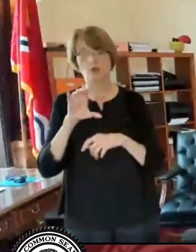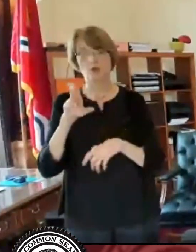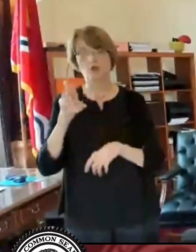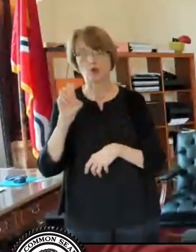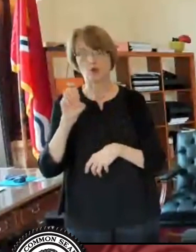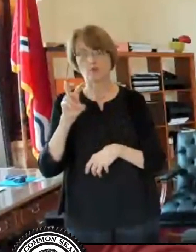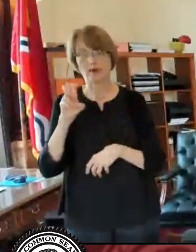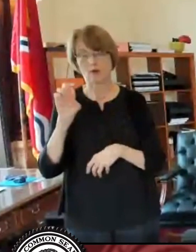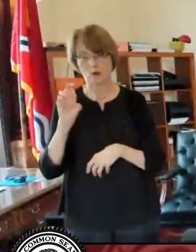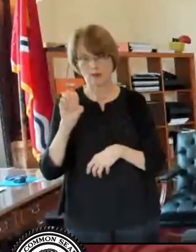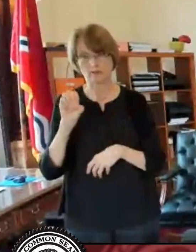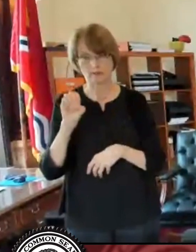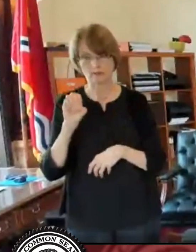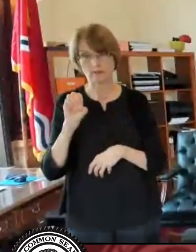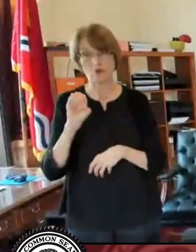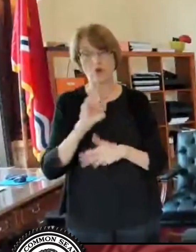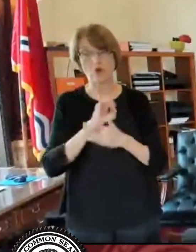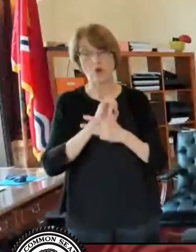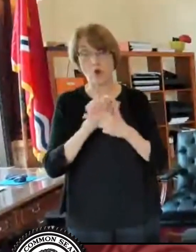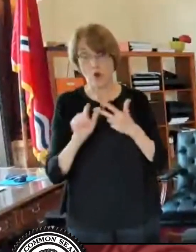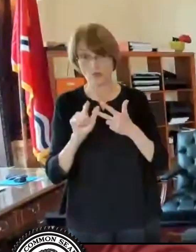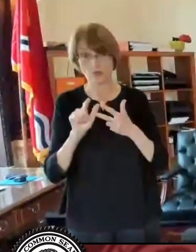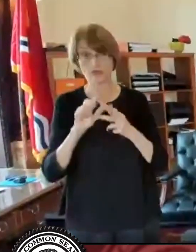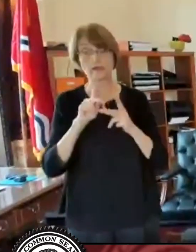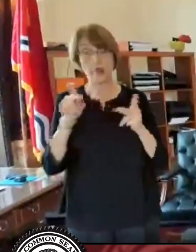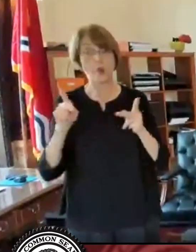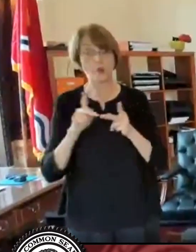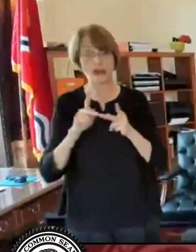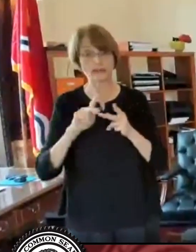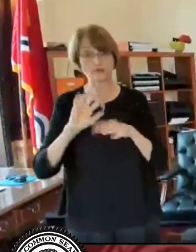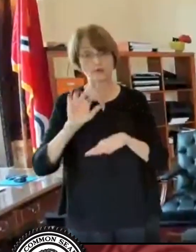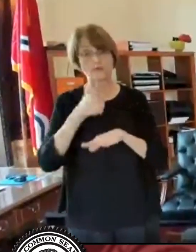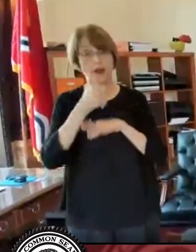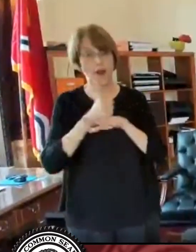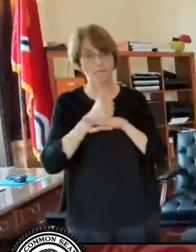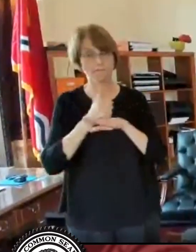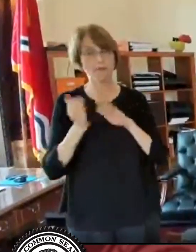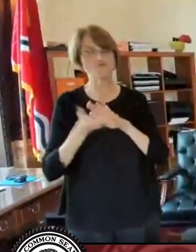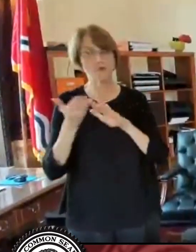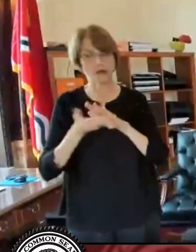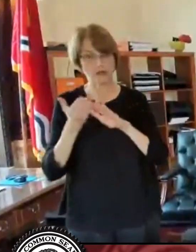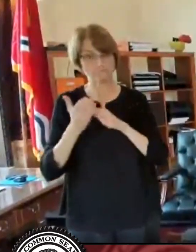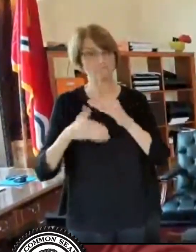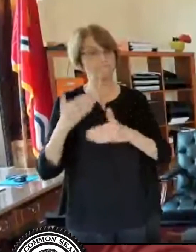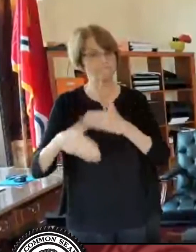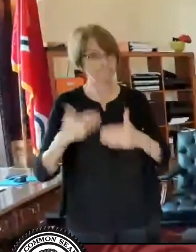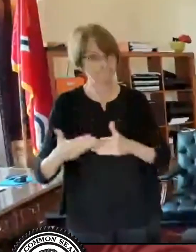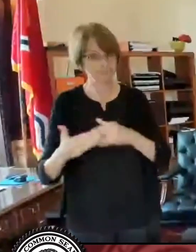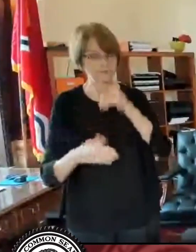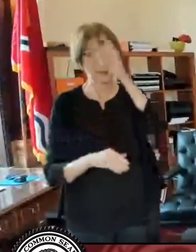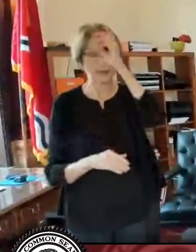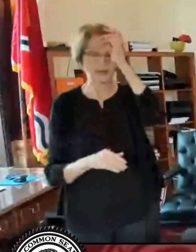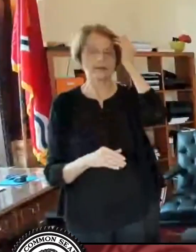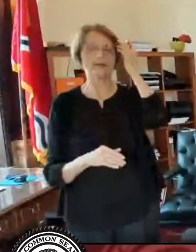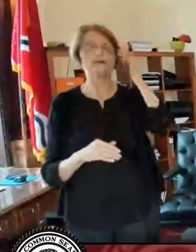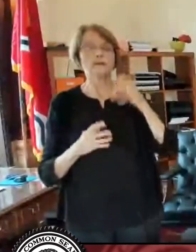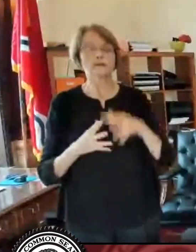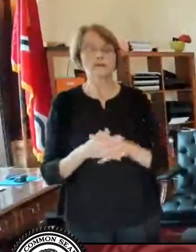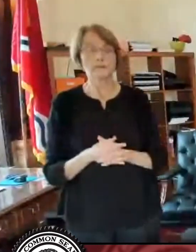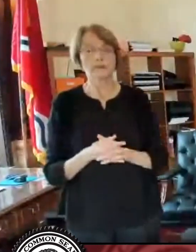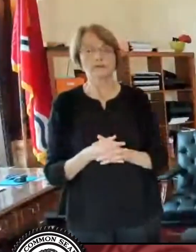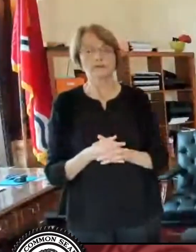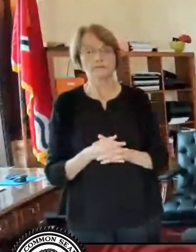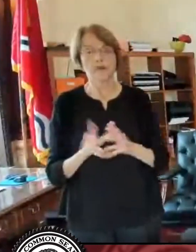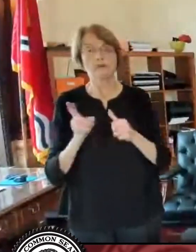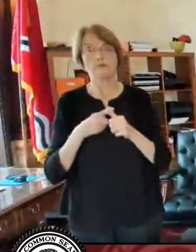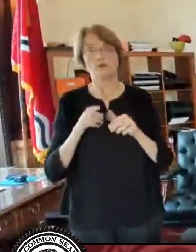Violence. All 3 locations are up and running. And The first